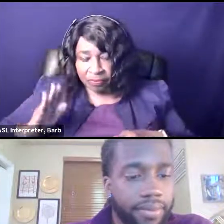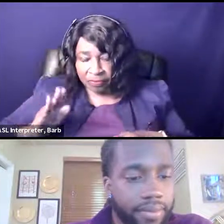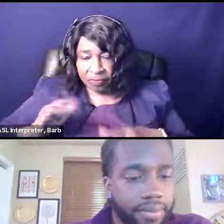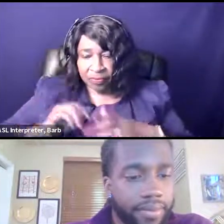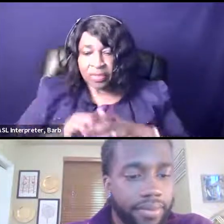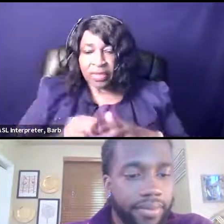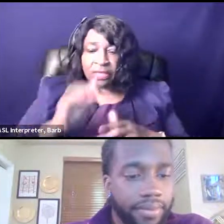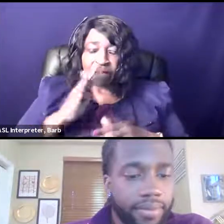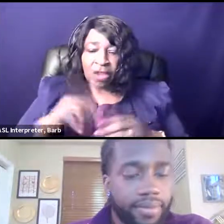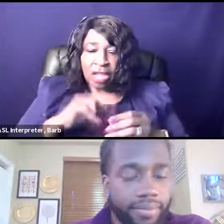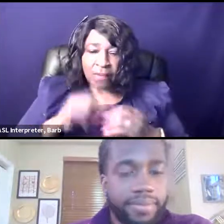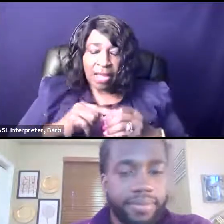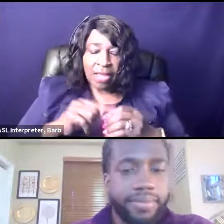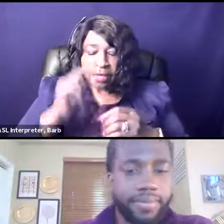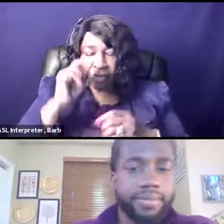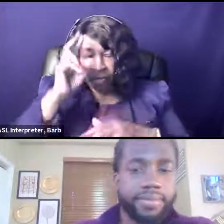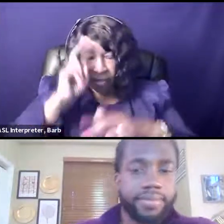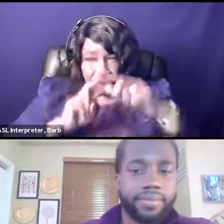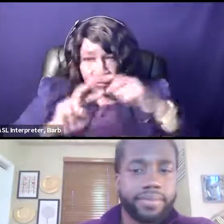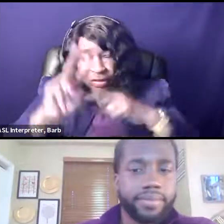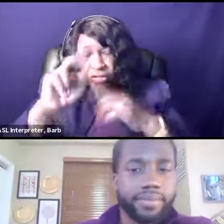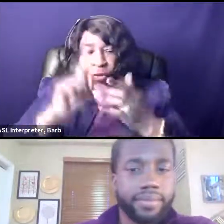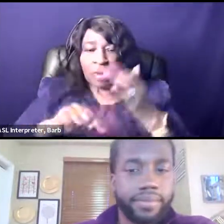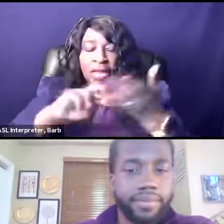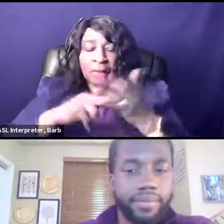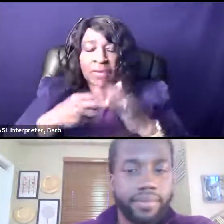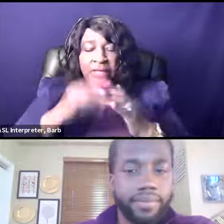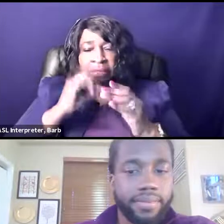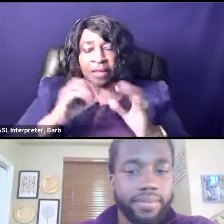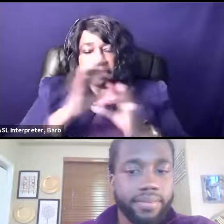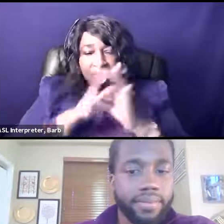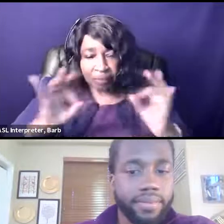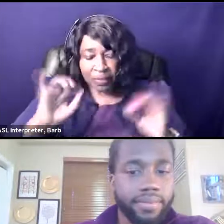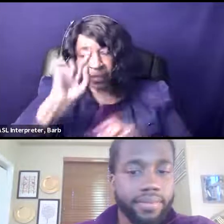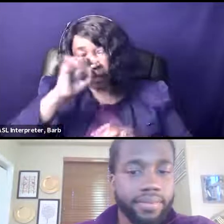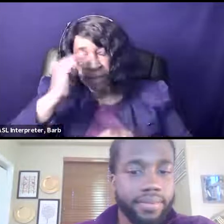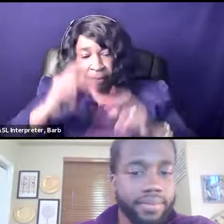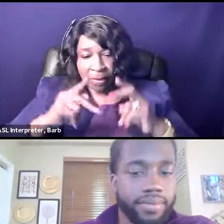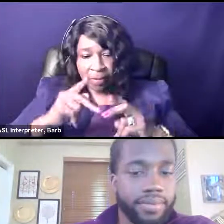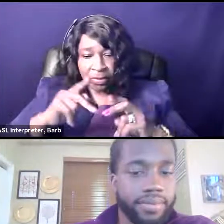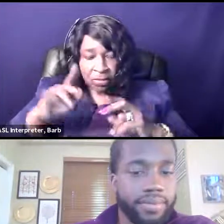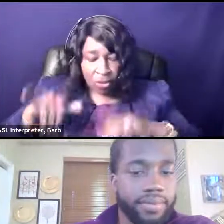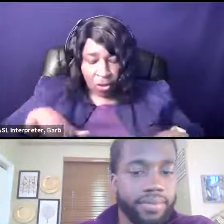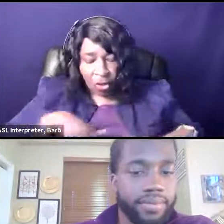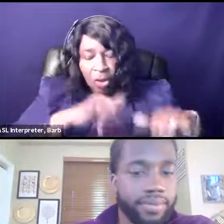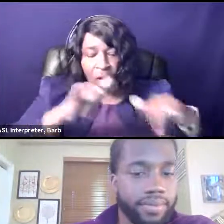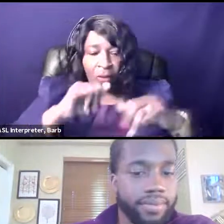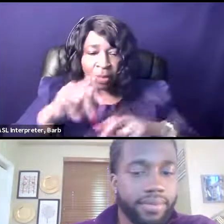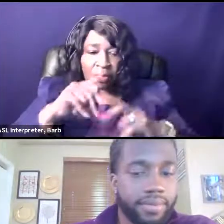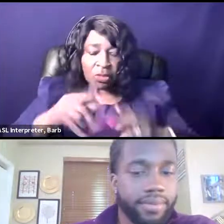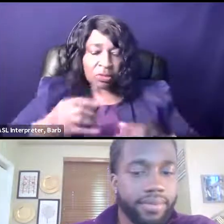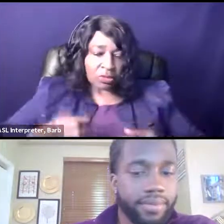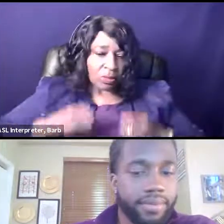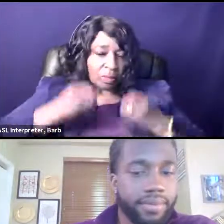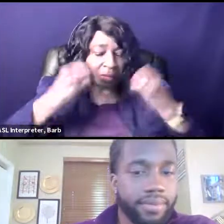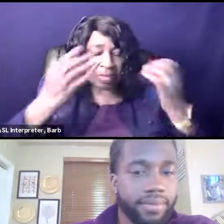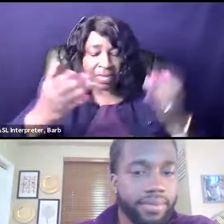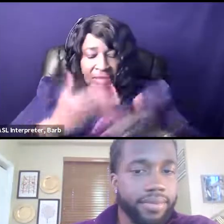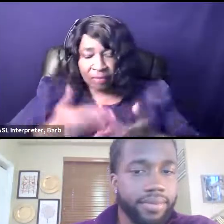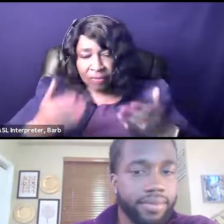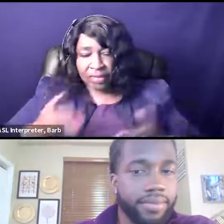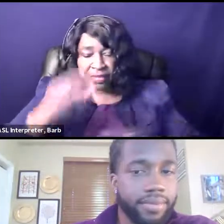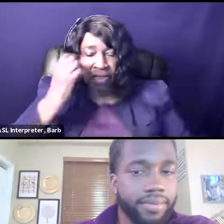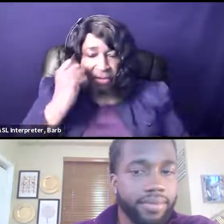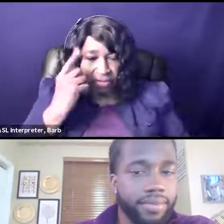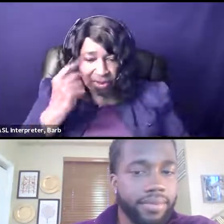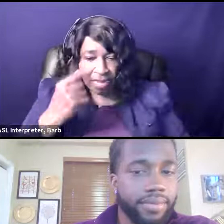about a vision of what it means to be liberated as Black people and as all people, there are so many facets to understand. And I